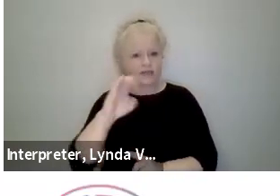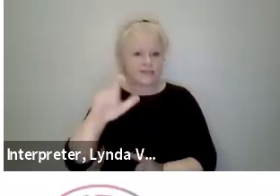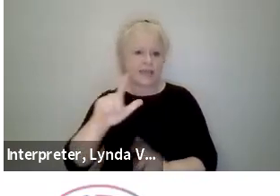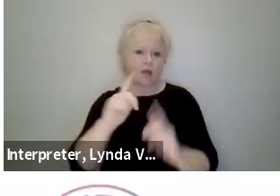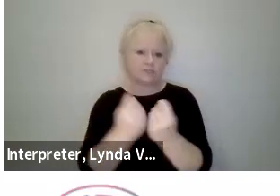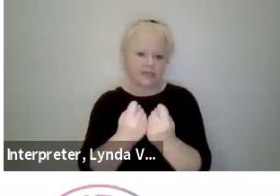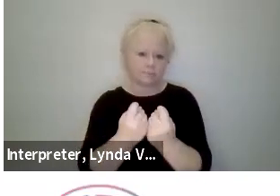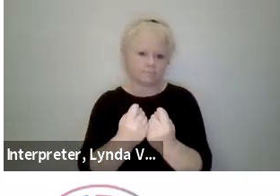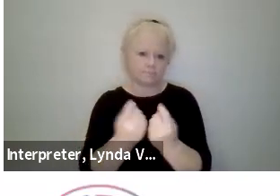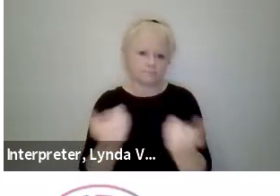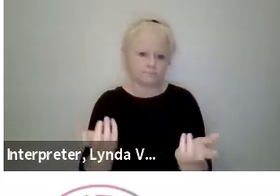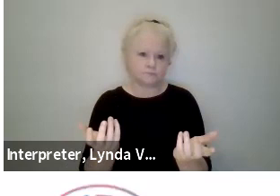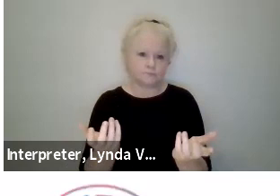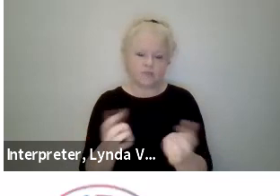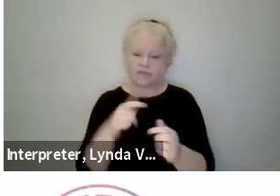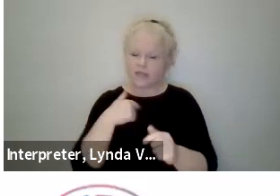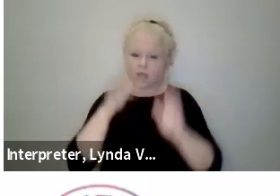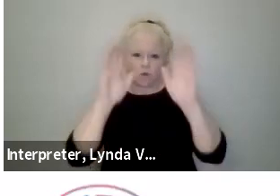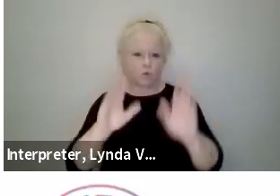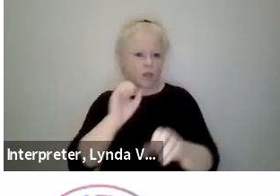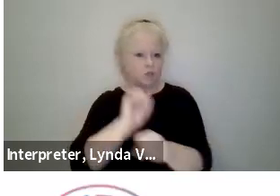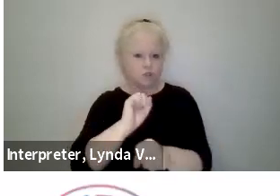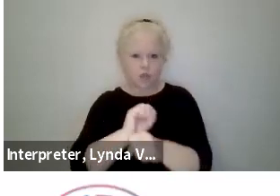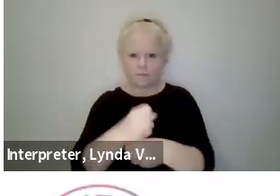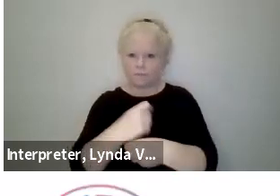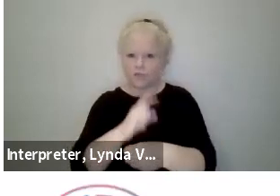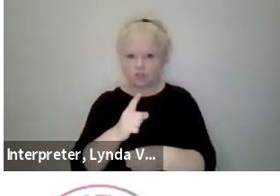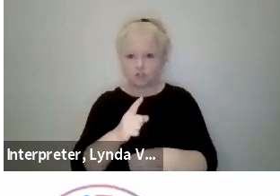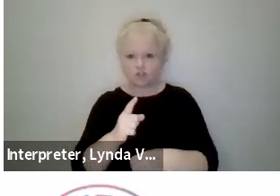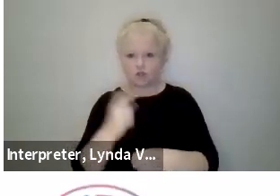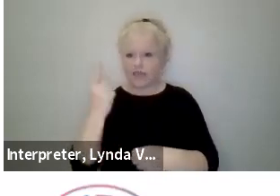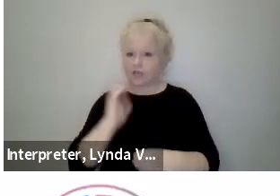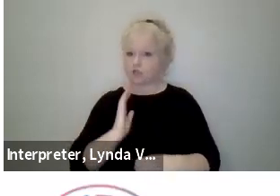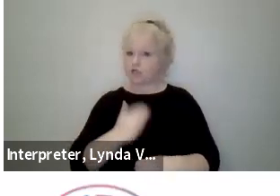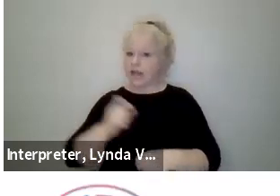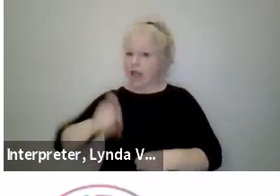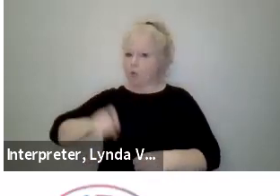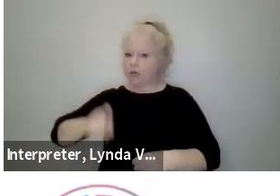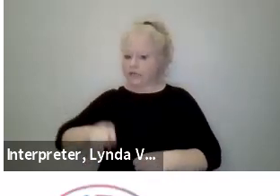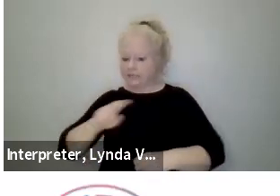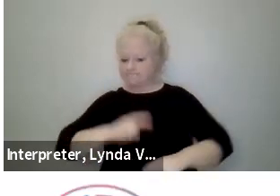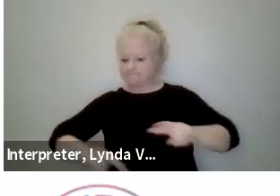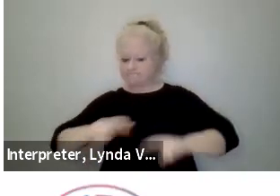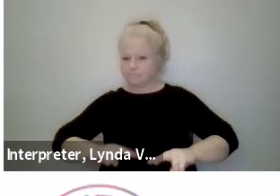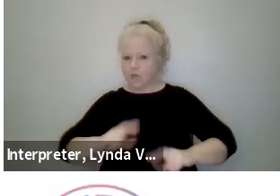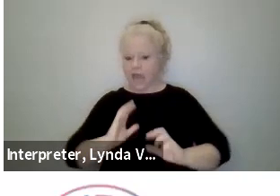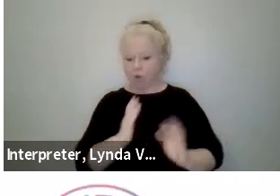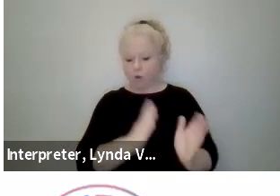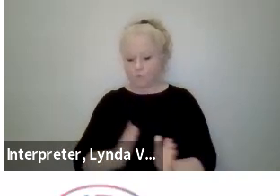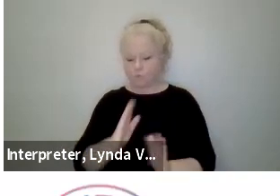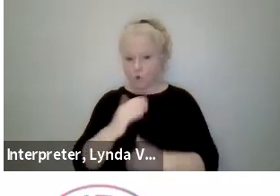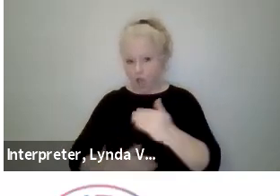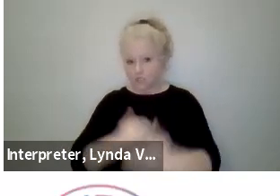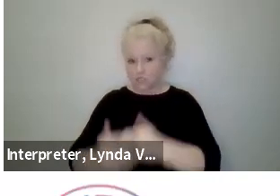team. They've done a great job of trying to ensure that they understand our business needs and our processes in our